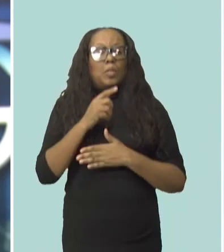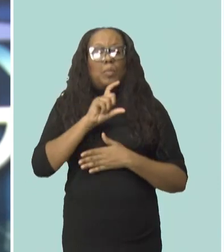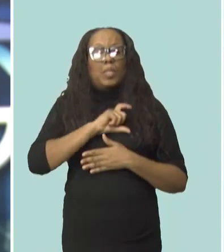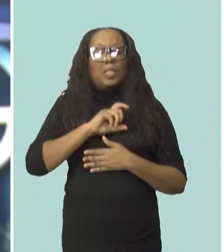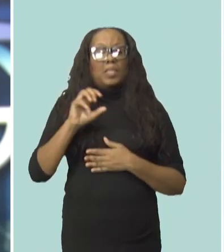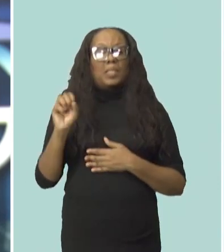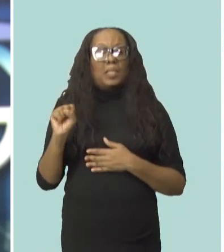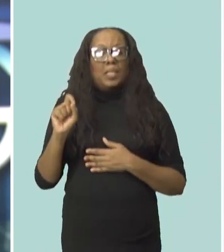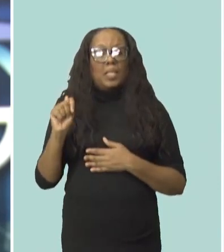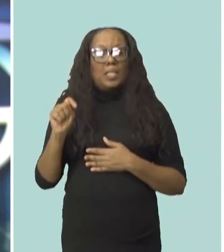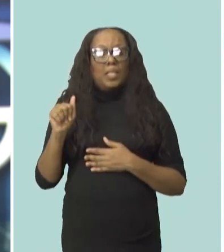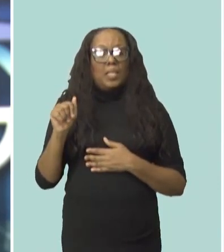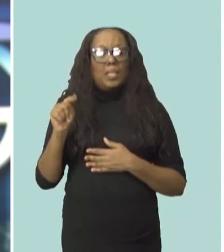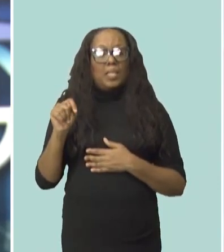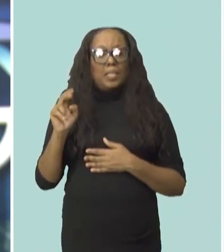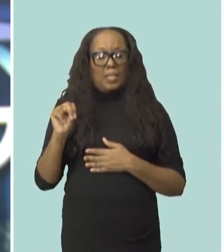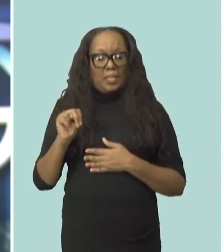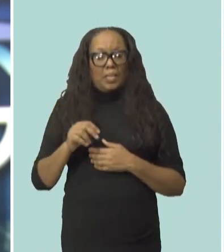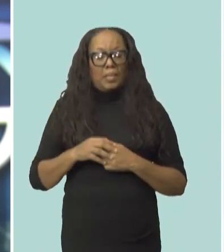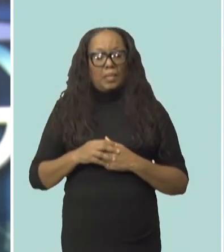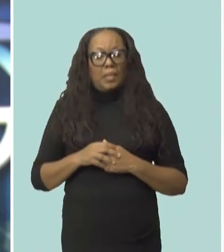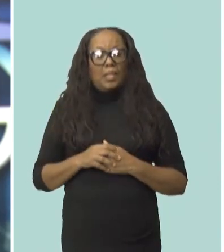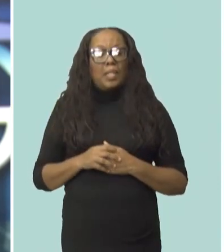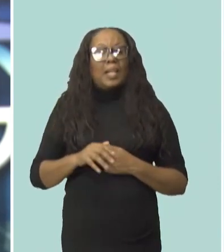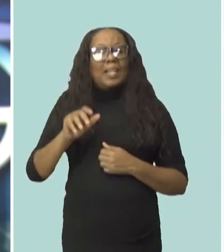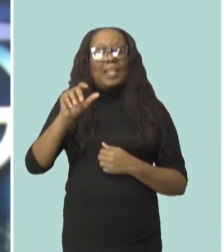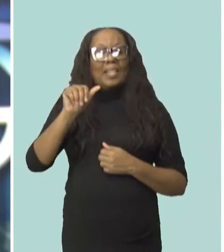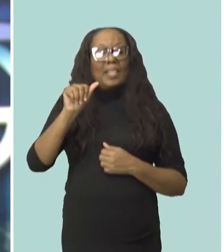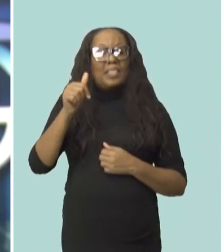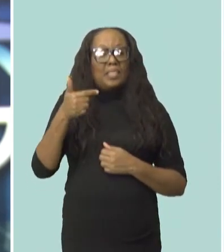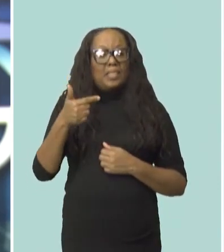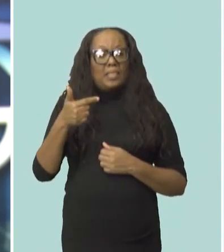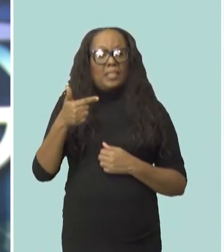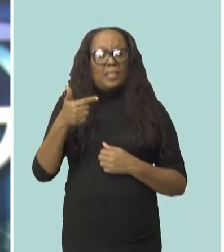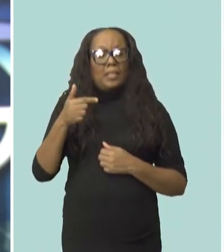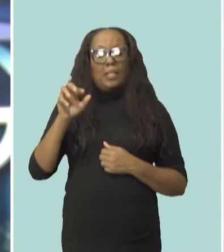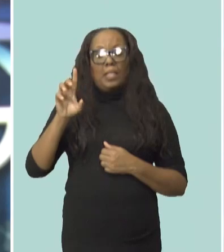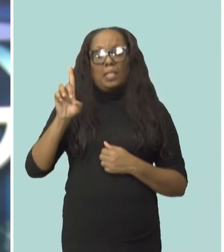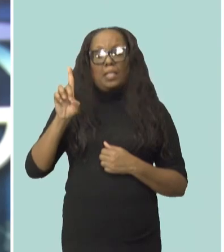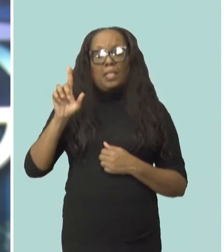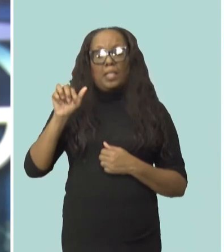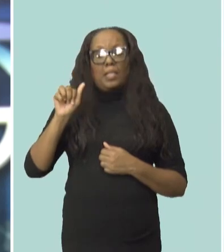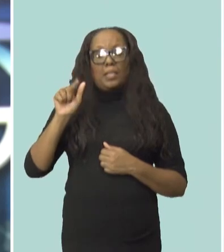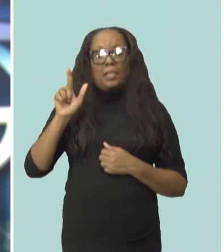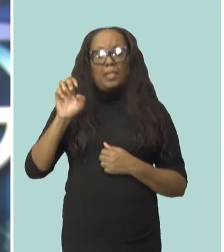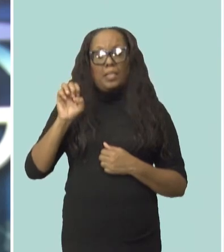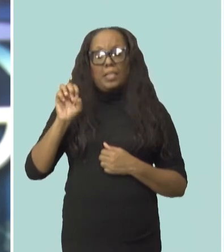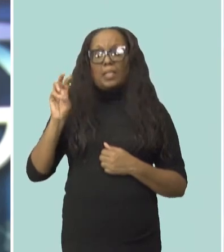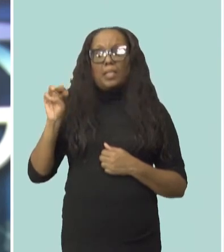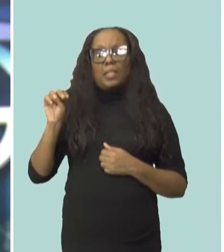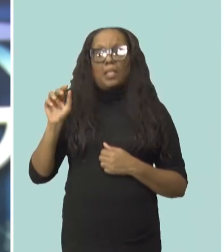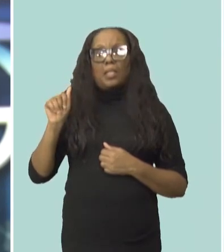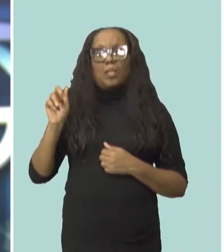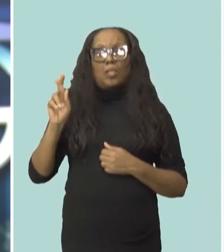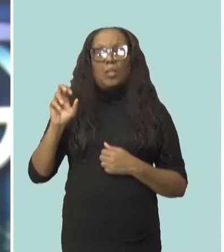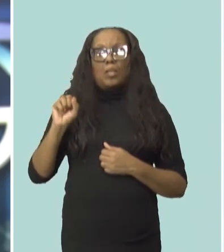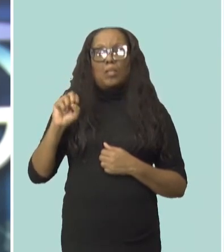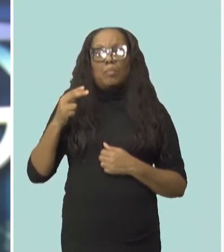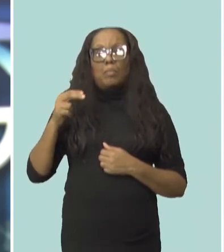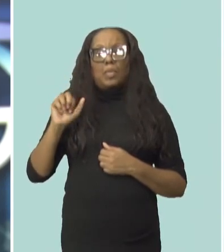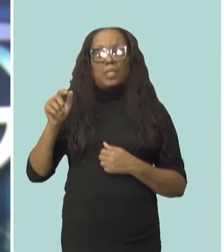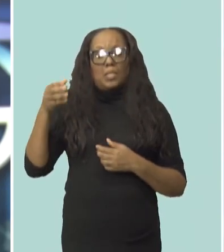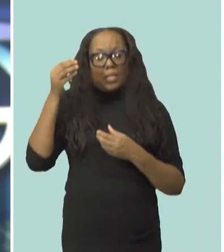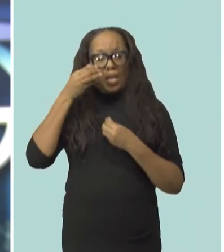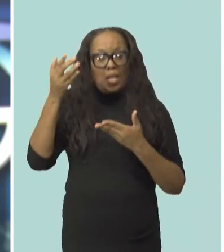station in that parish. Attorney General Dale Marshall made the disclosure as he addressed an Ideas Forum recently. He said the land